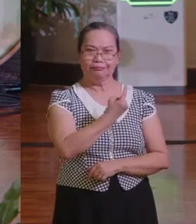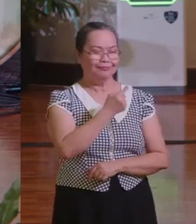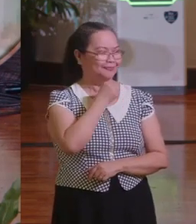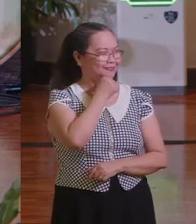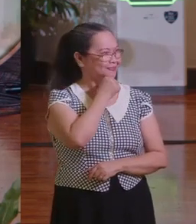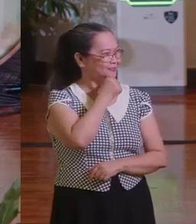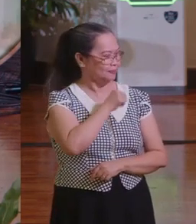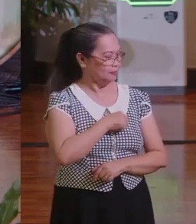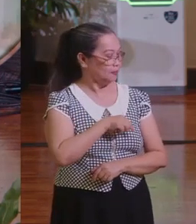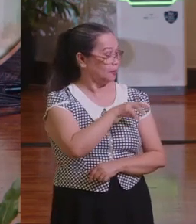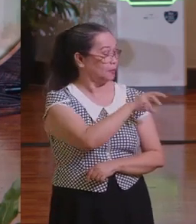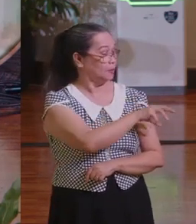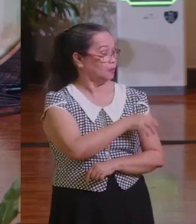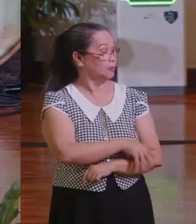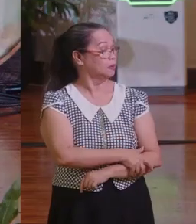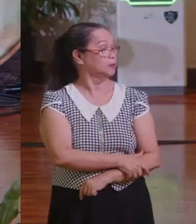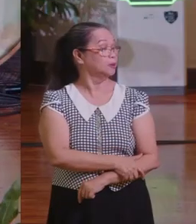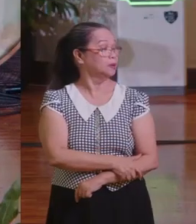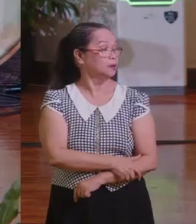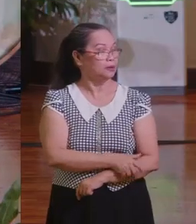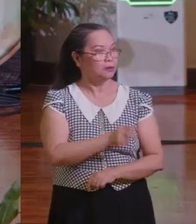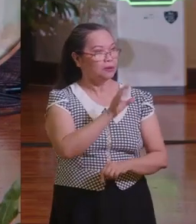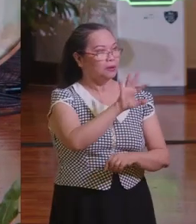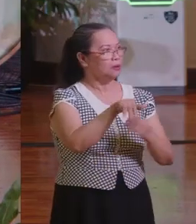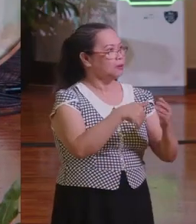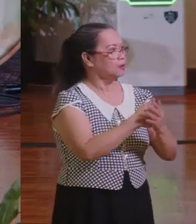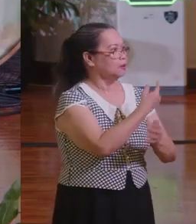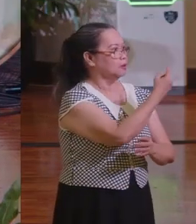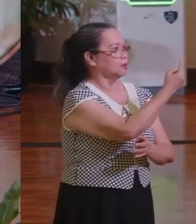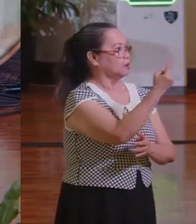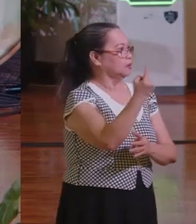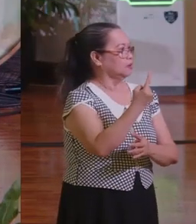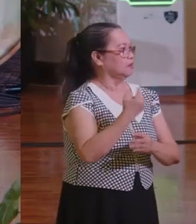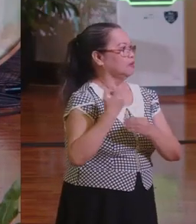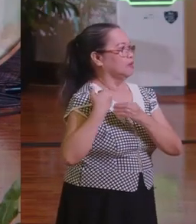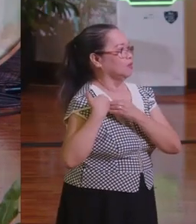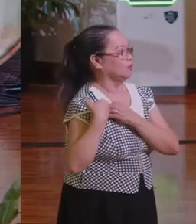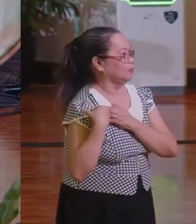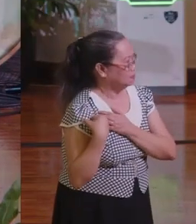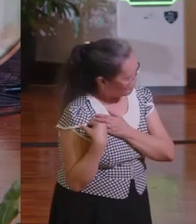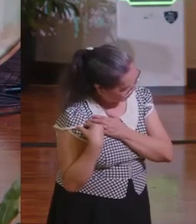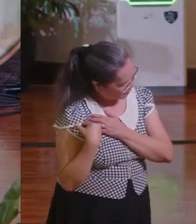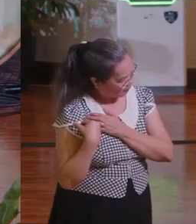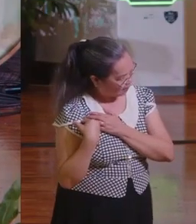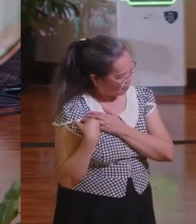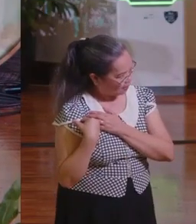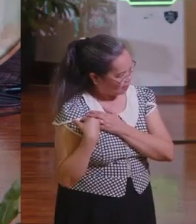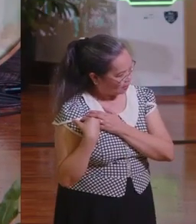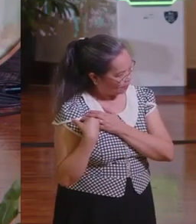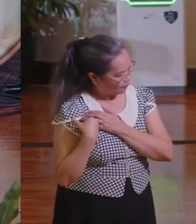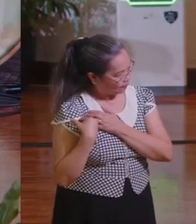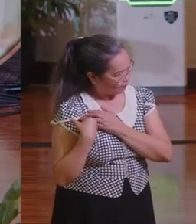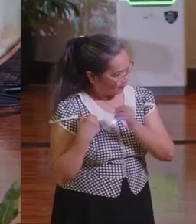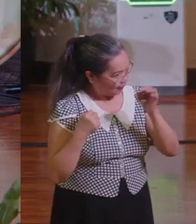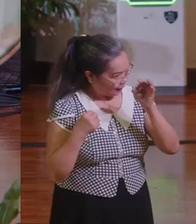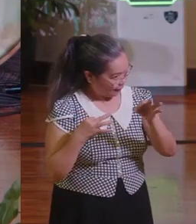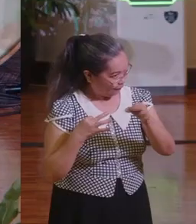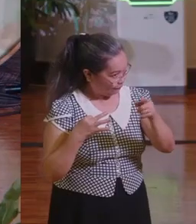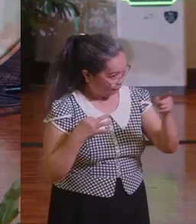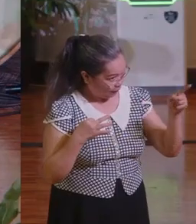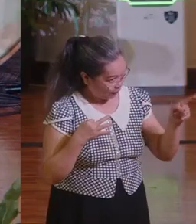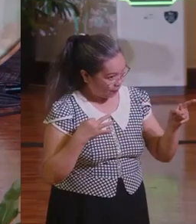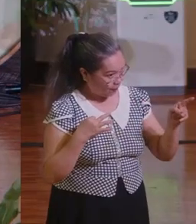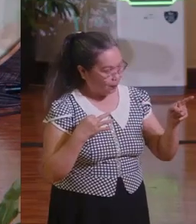in his neighbor. For each will have to bear his own load. Ang sinasabi lang nun, kapag kayo